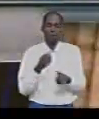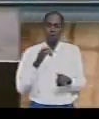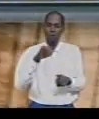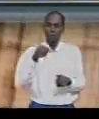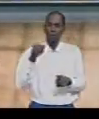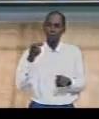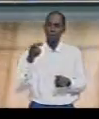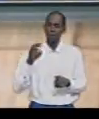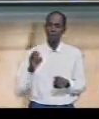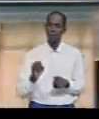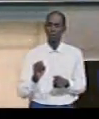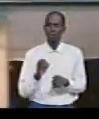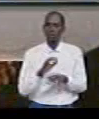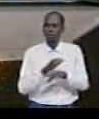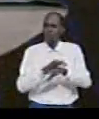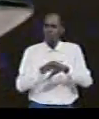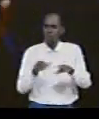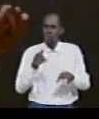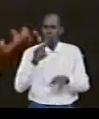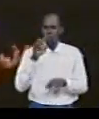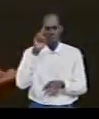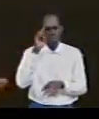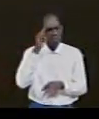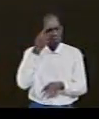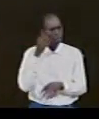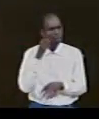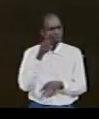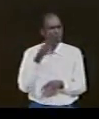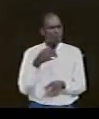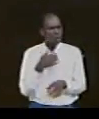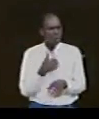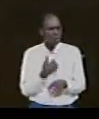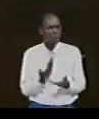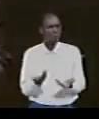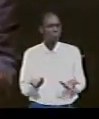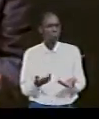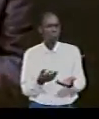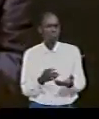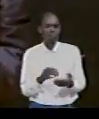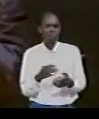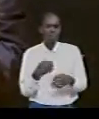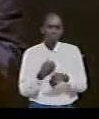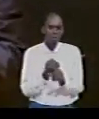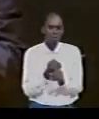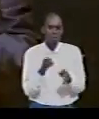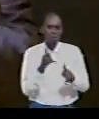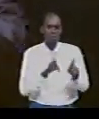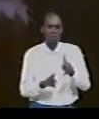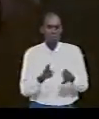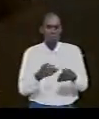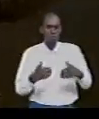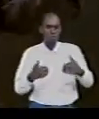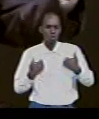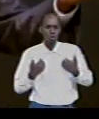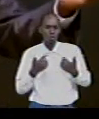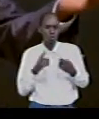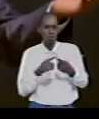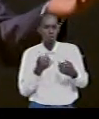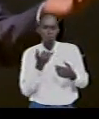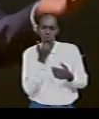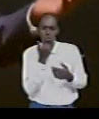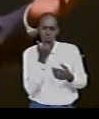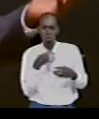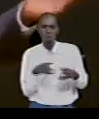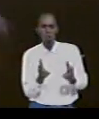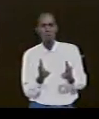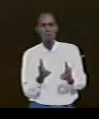you think that may mislead some young people? And they say we should discuss